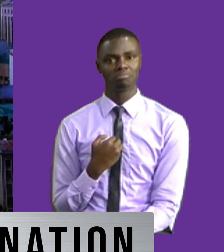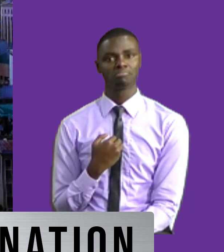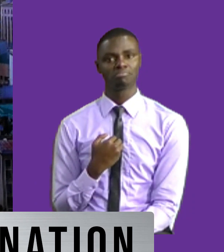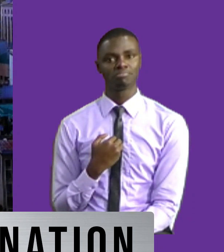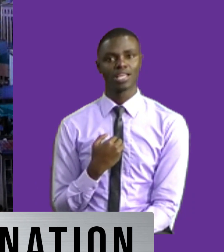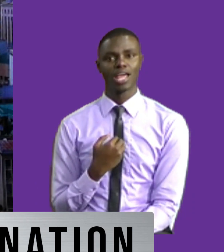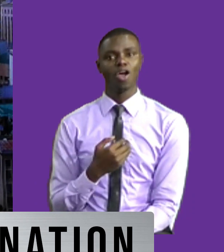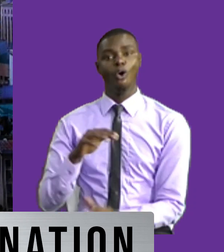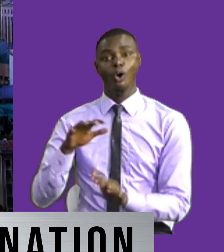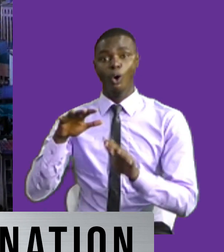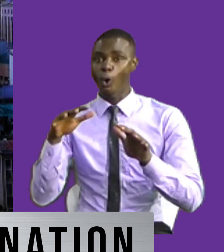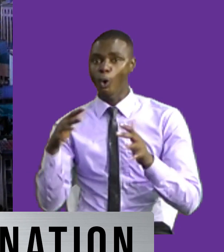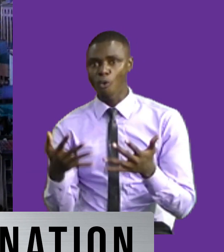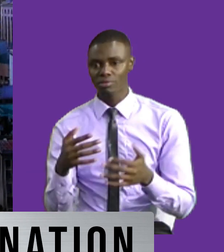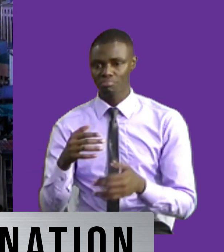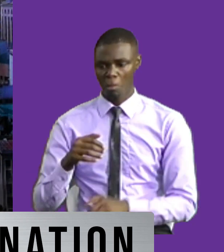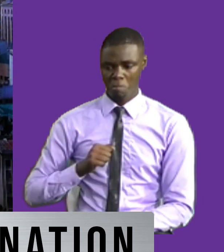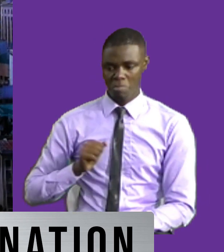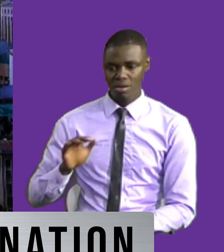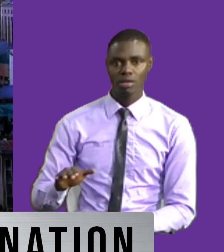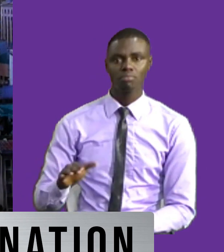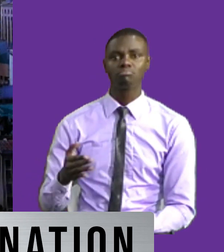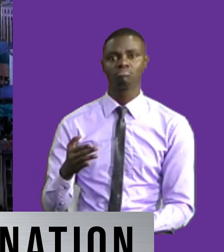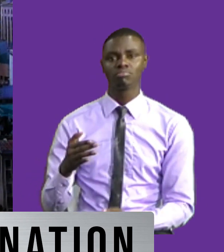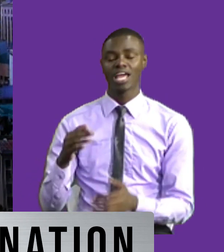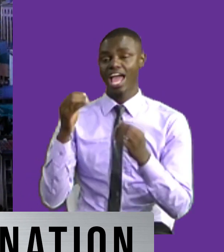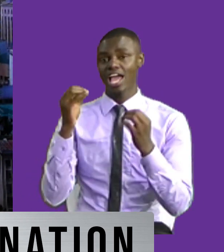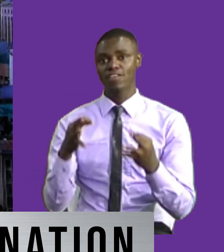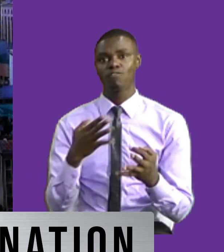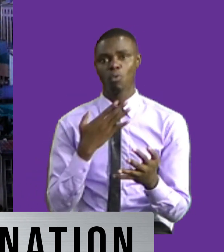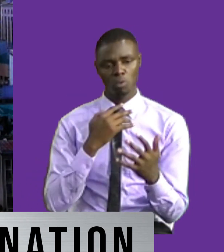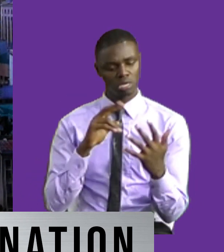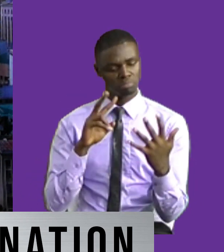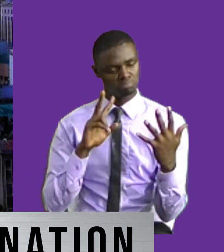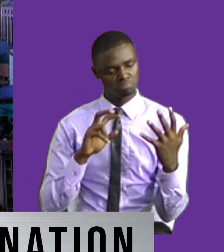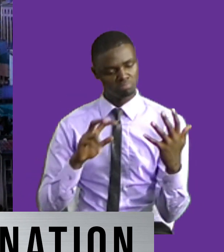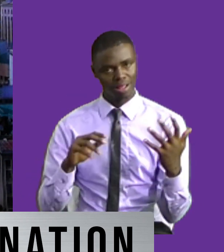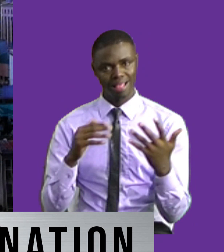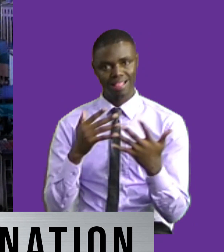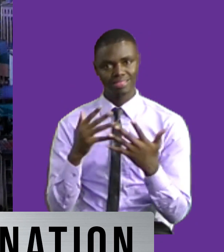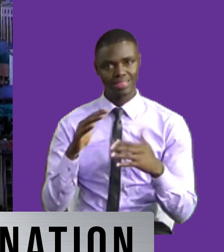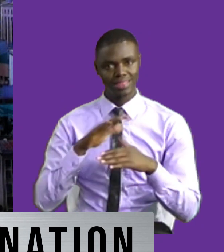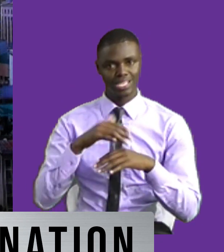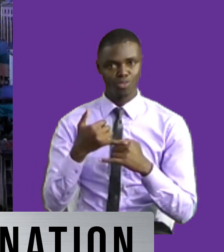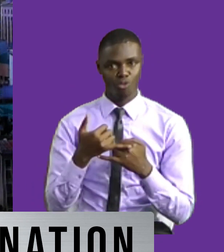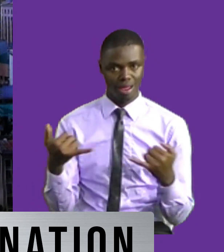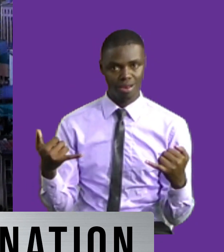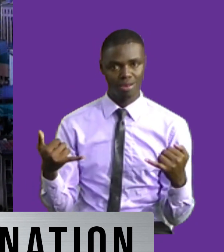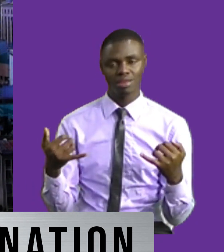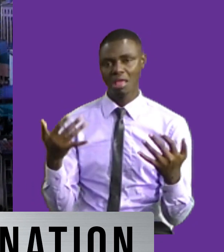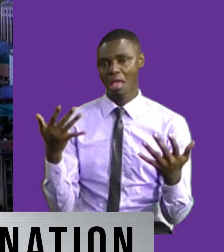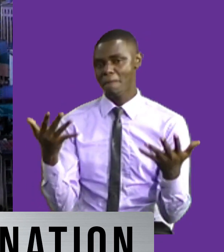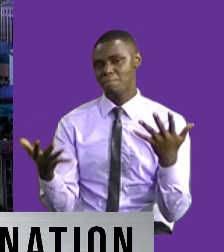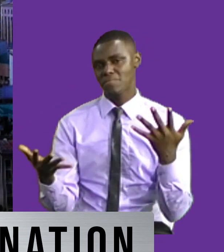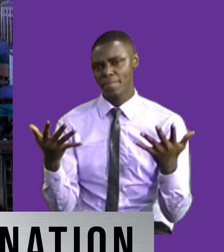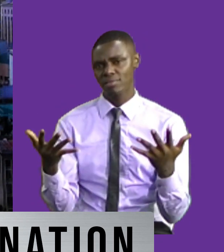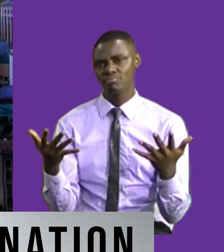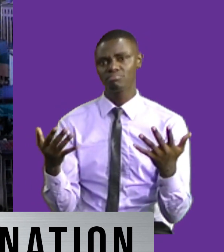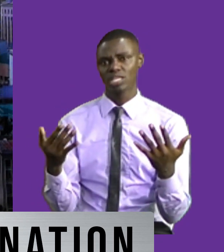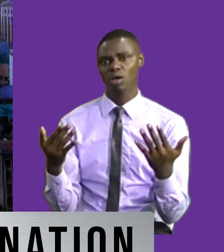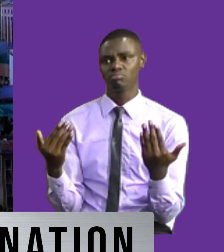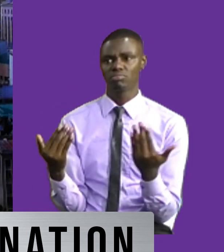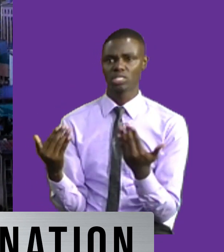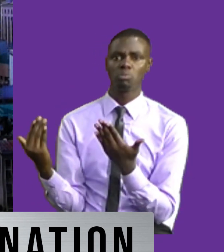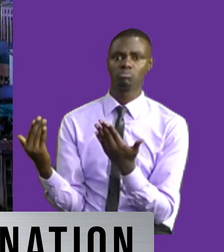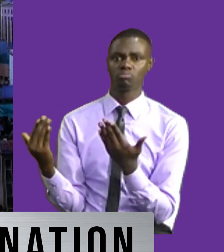So, or daughters, you know, in case you want to check things online, you know, probably, let's move on